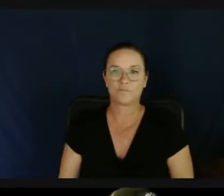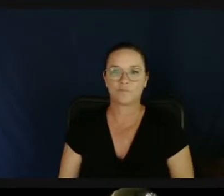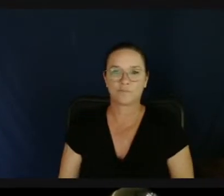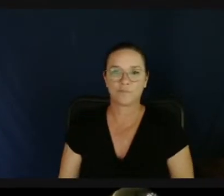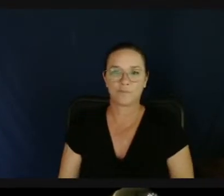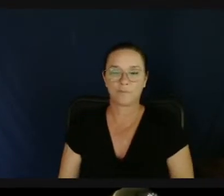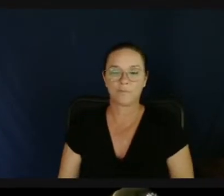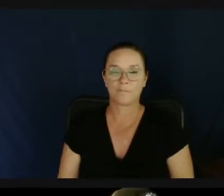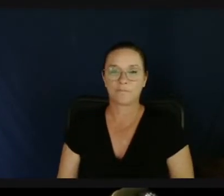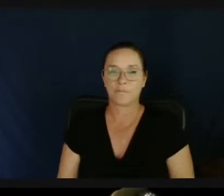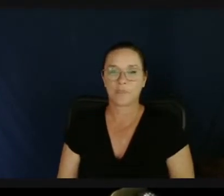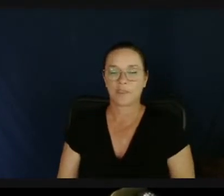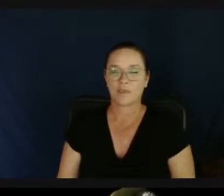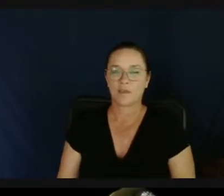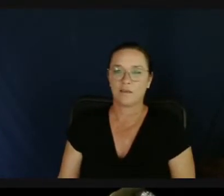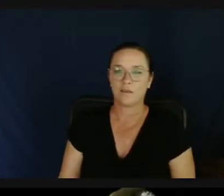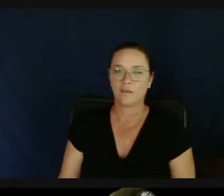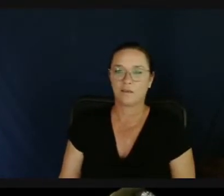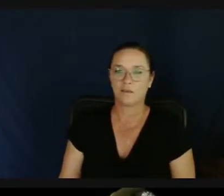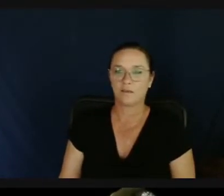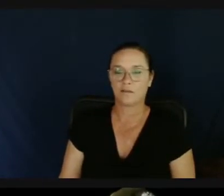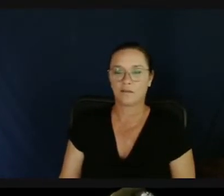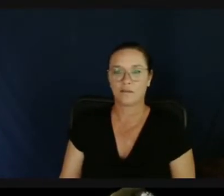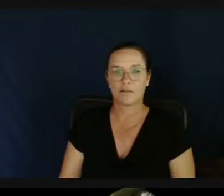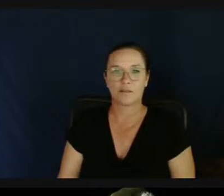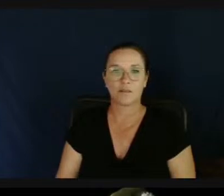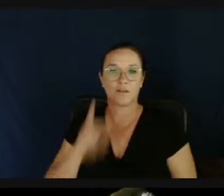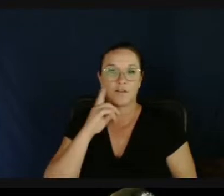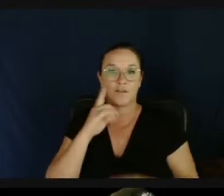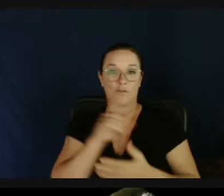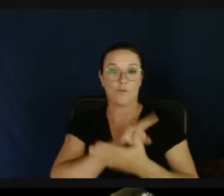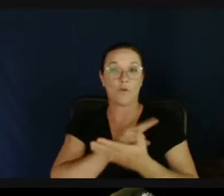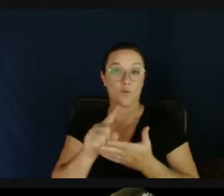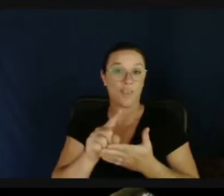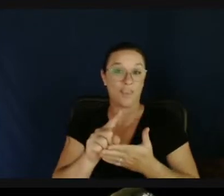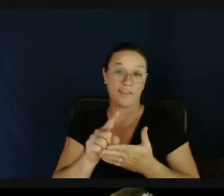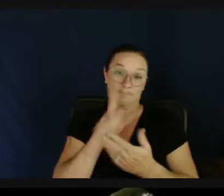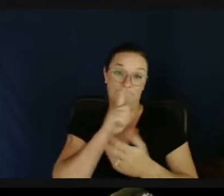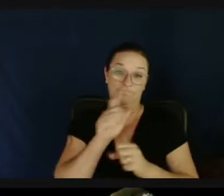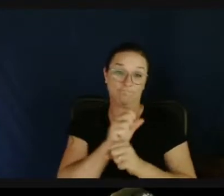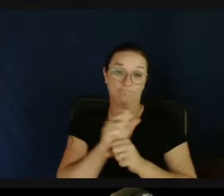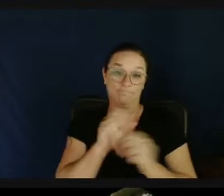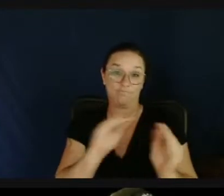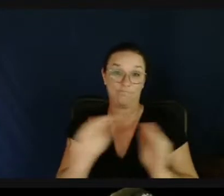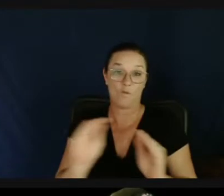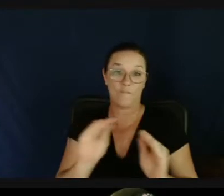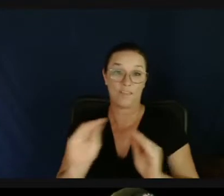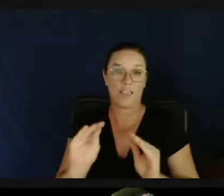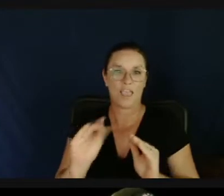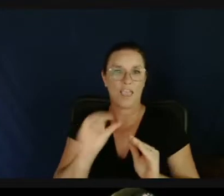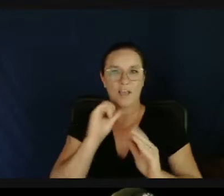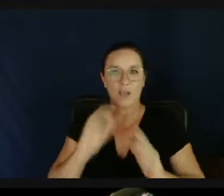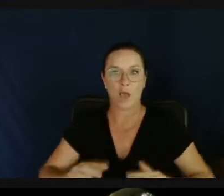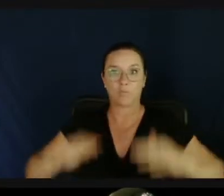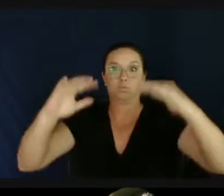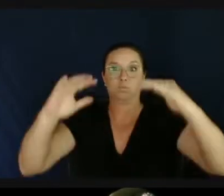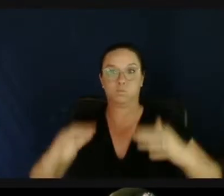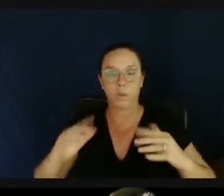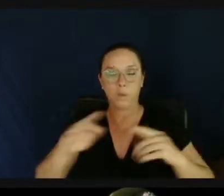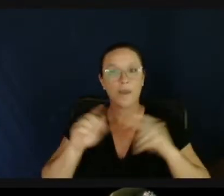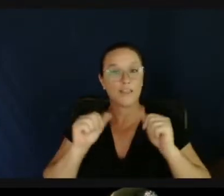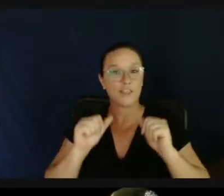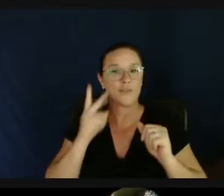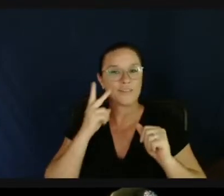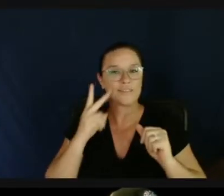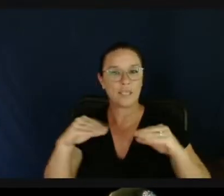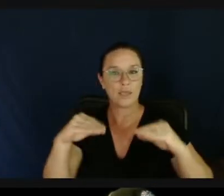sometimes it doesn't. And for the last week, it certainly was moving and in the build up to this episode. Not huge amounts, but clearly you can see it wiggling